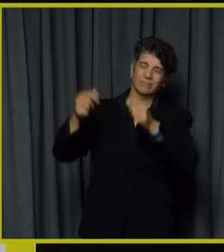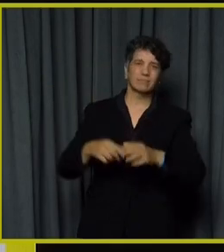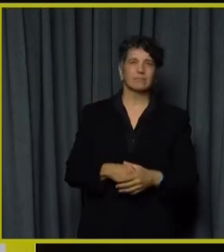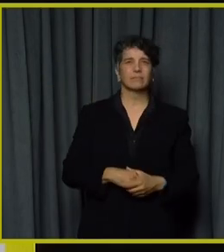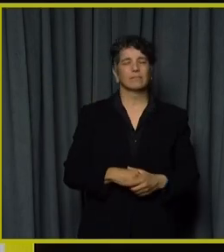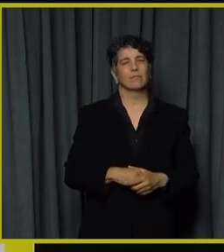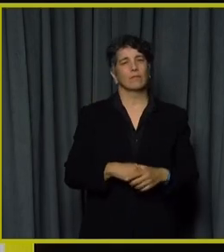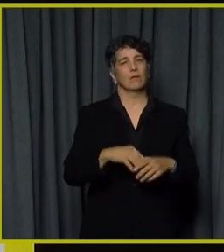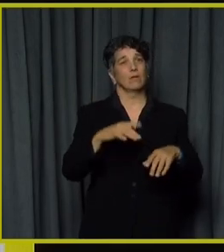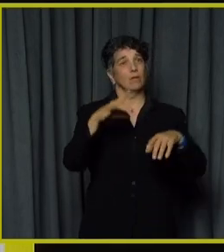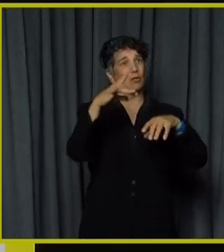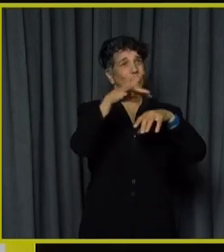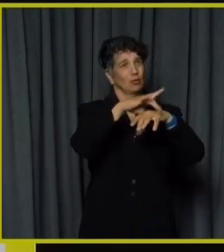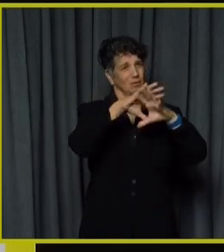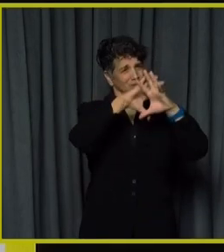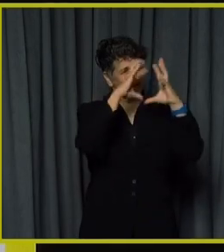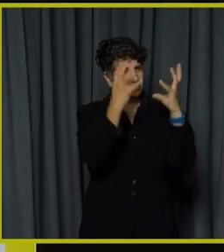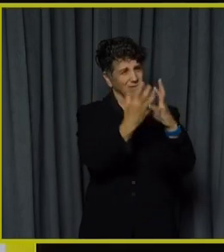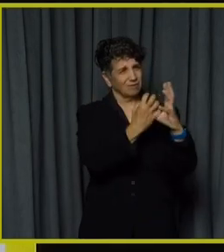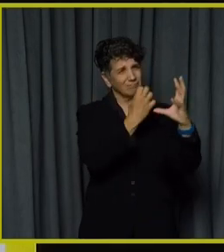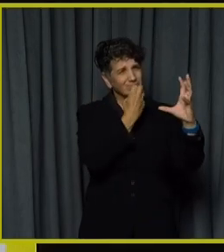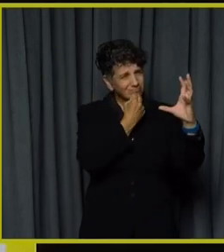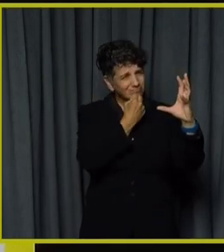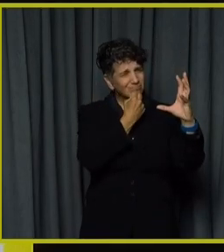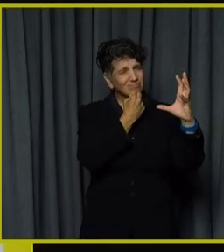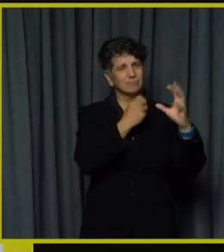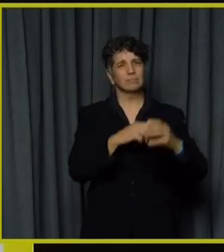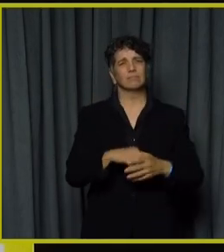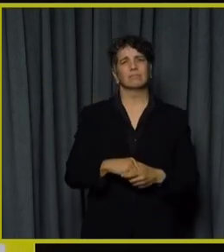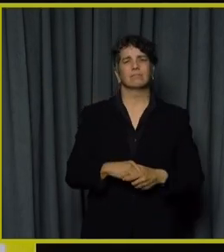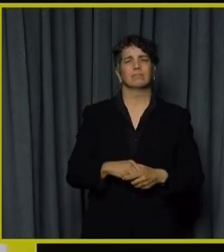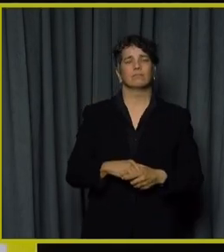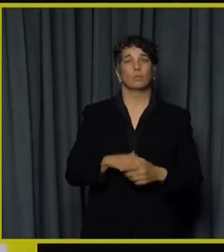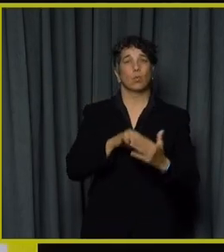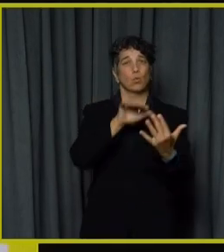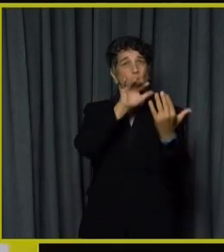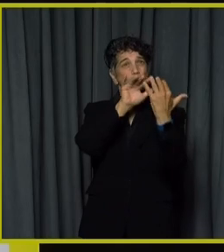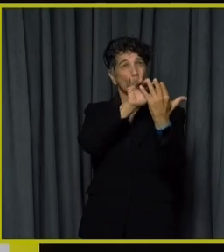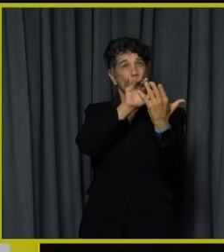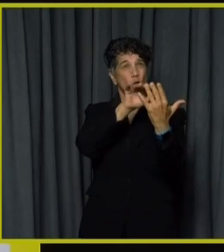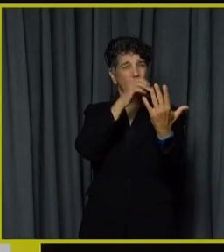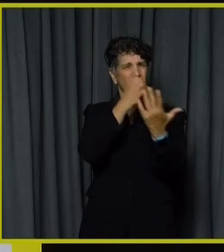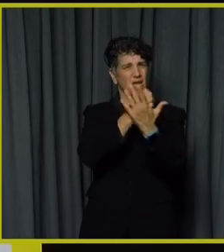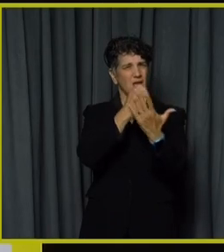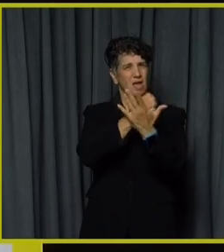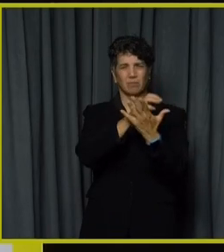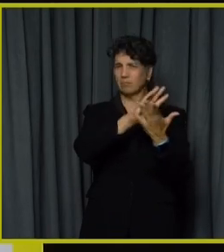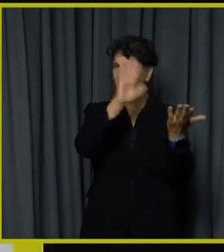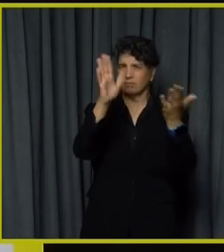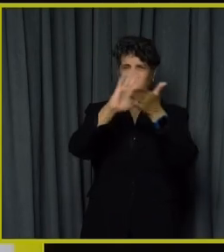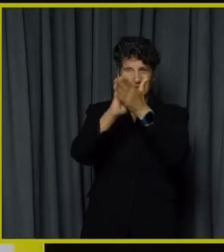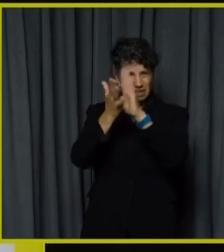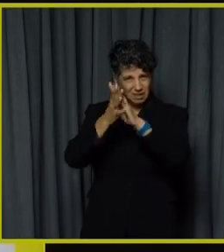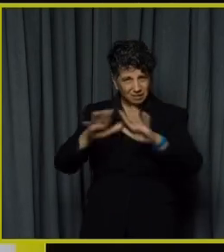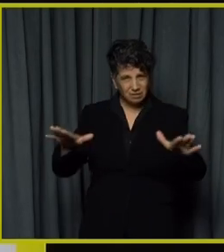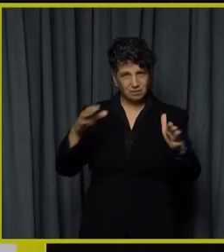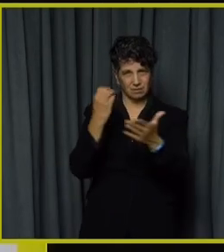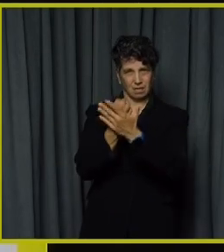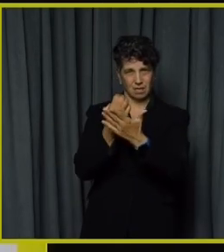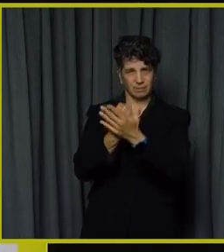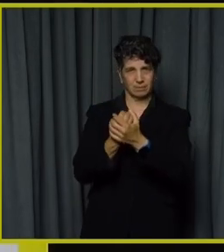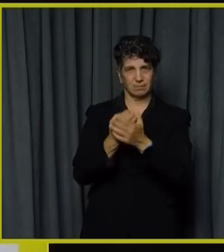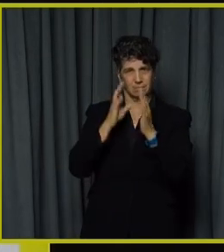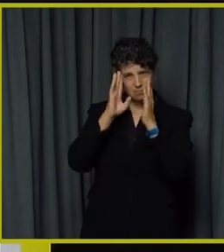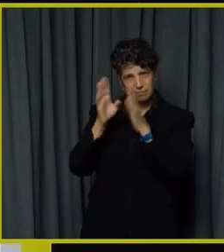economy. We want to ask you all today to join with the Poor People's Campaign, a